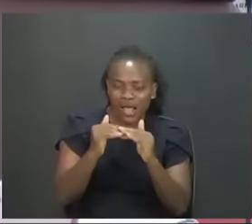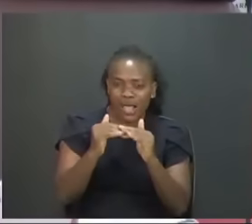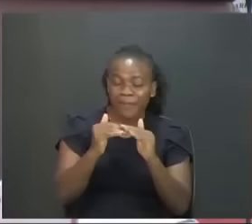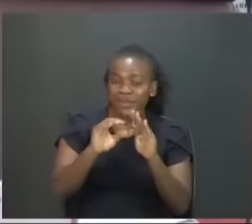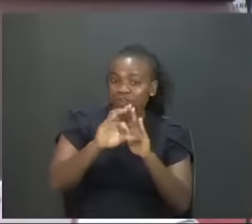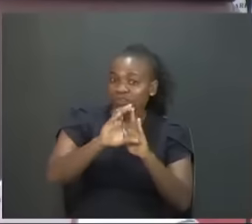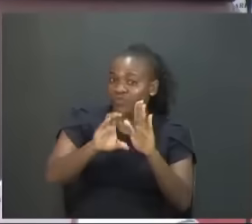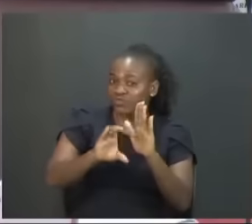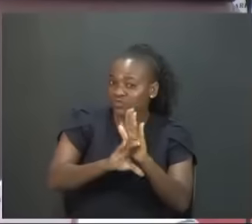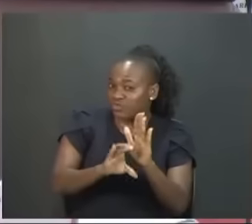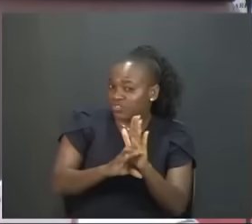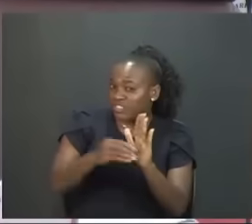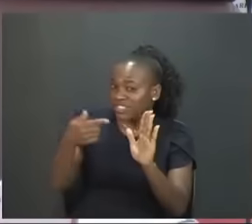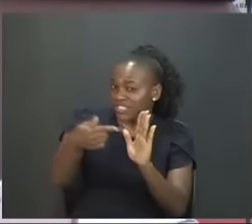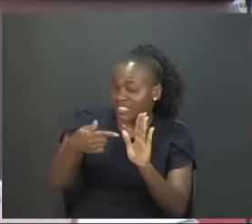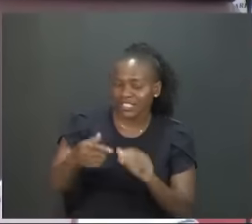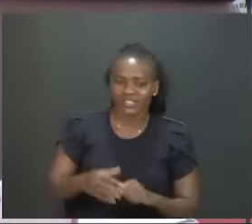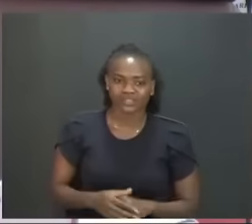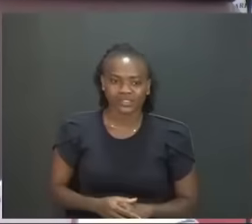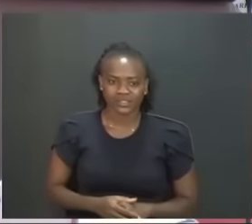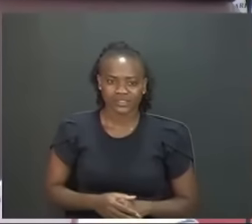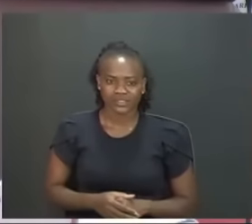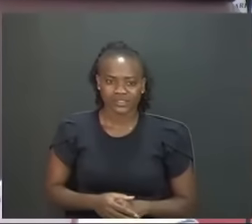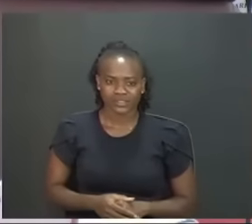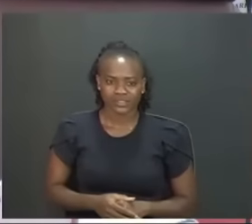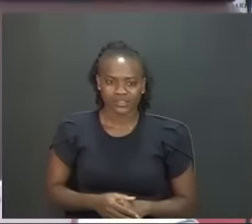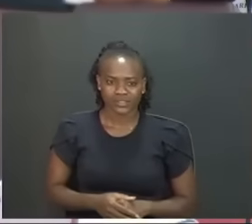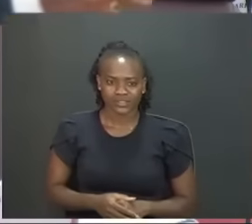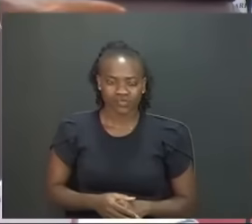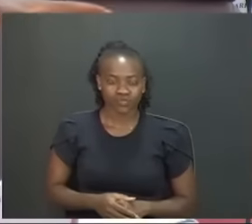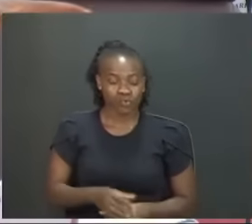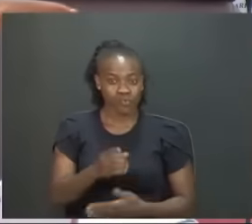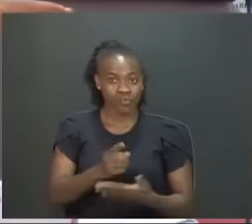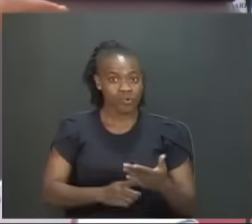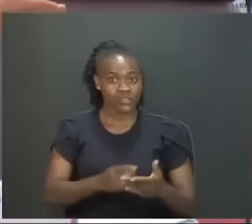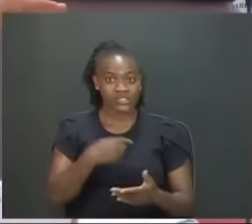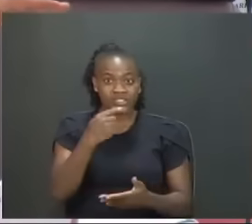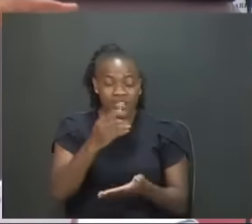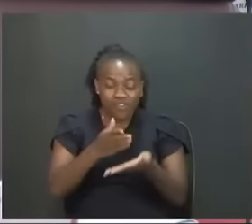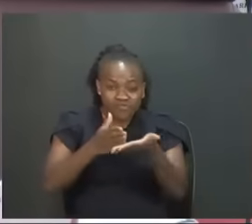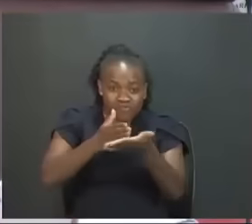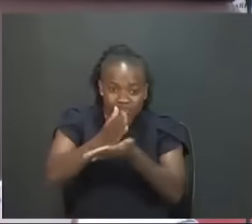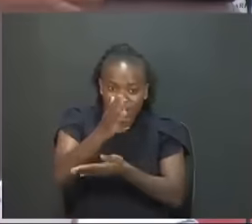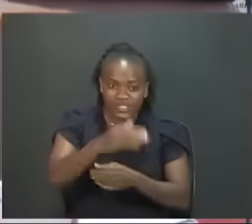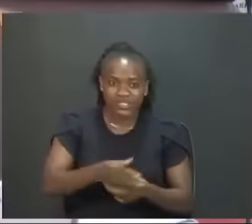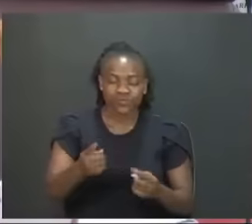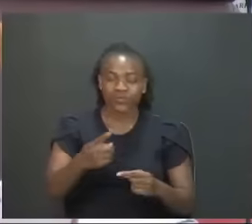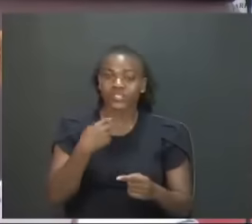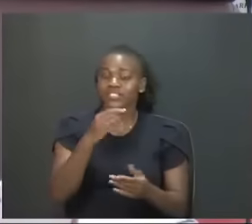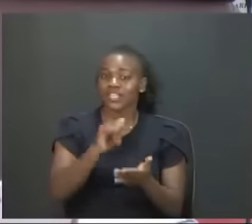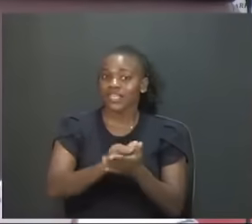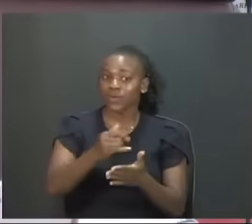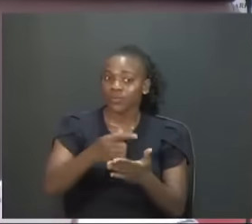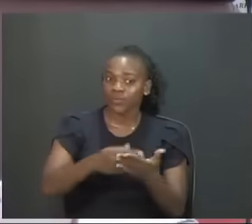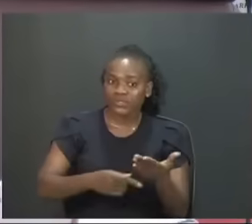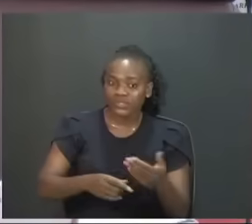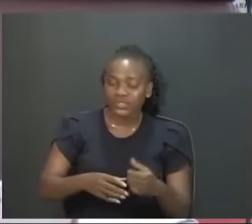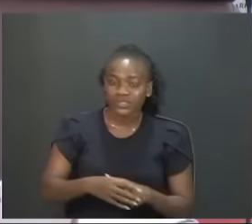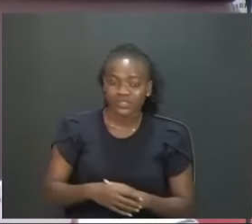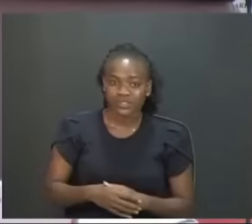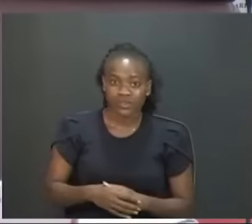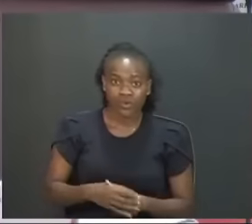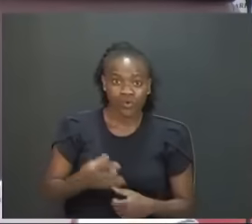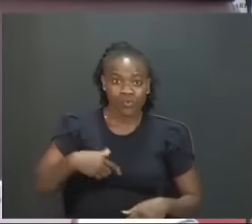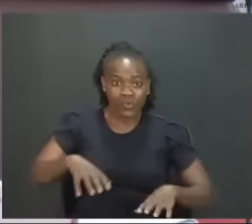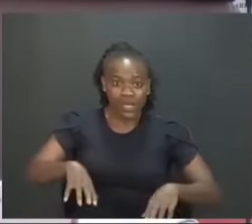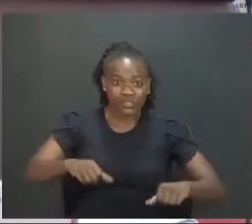provided. So he was on a firm grounds when he said that to adopt